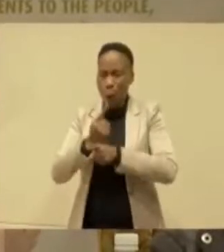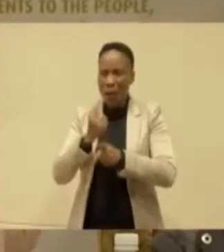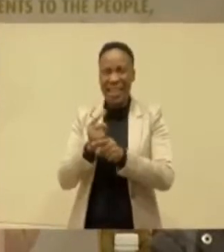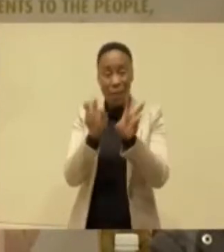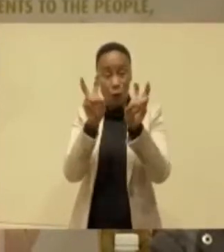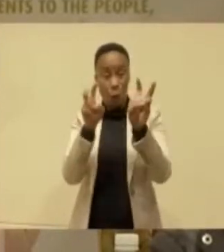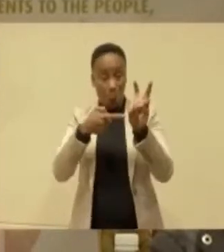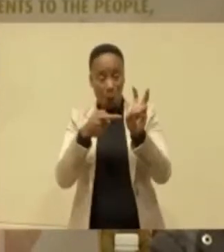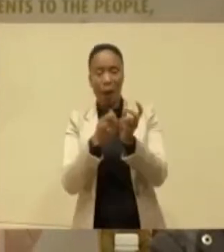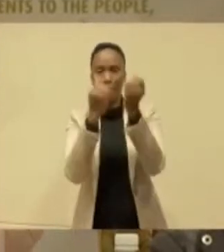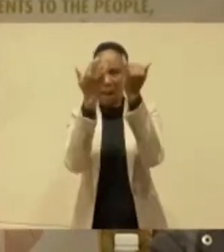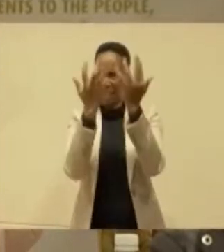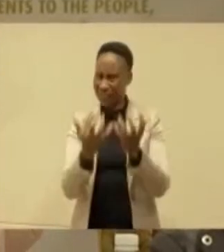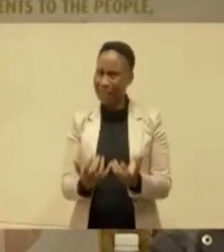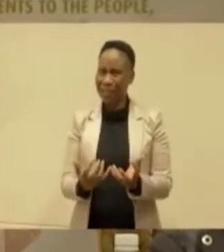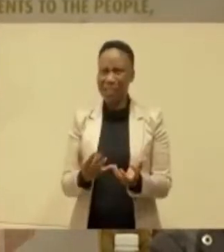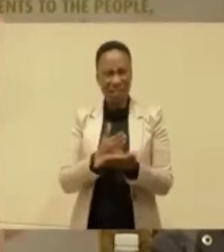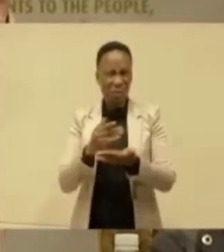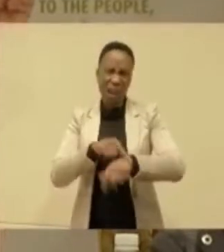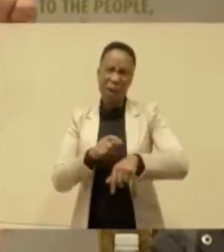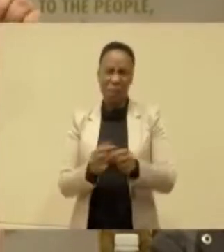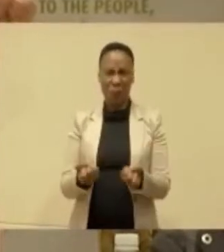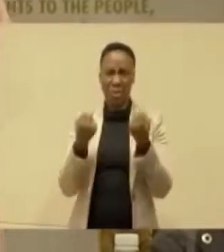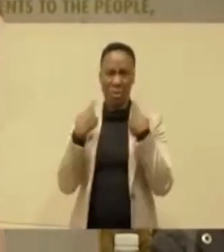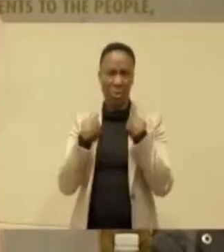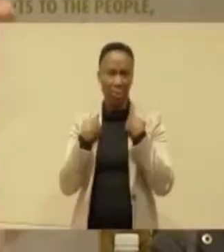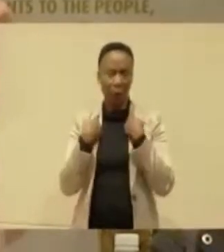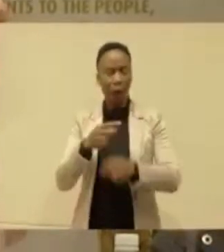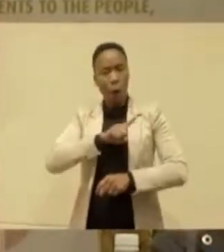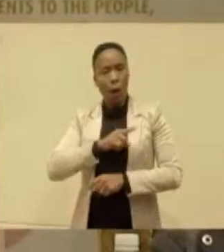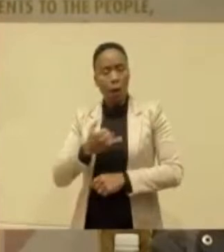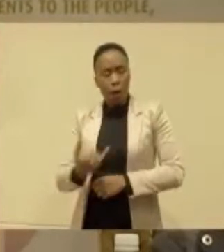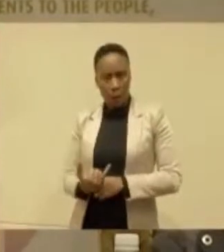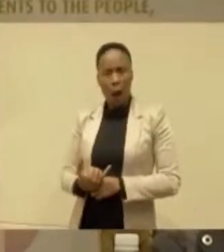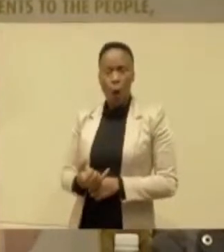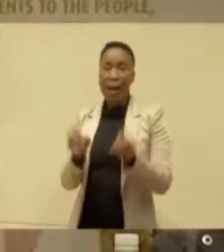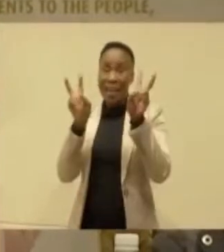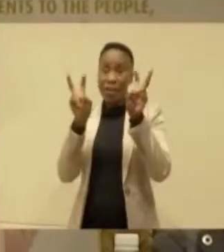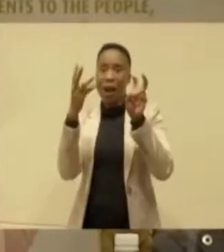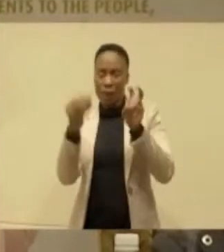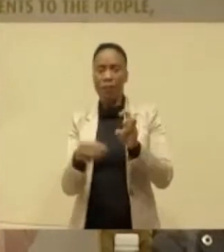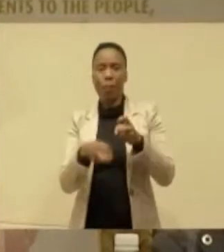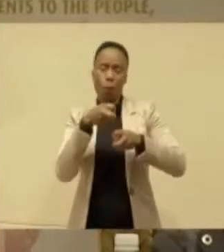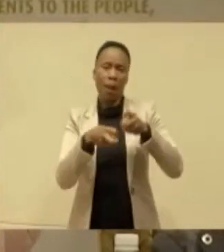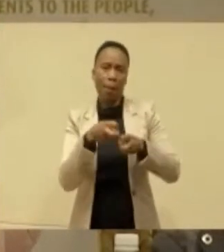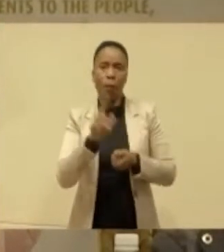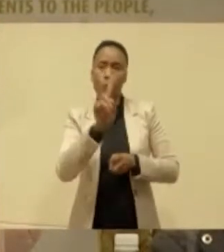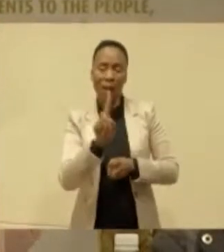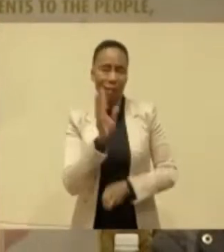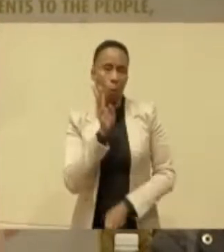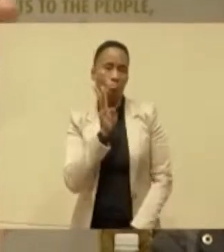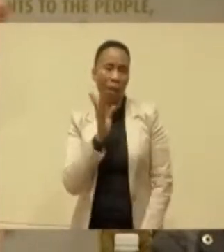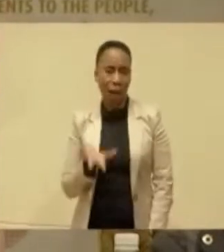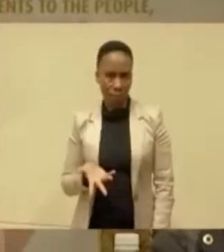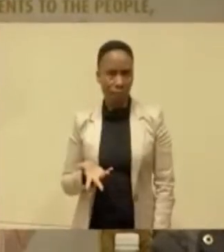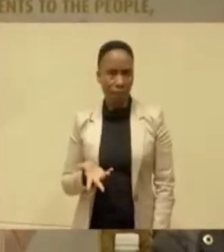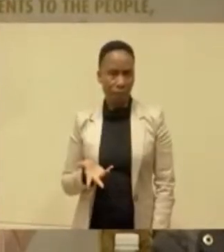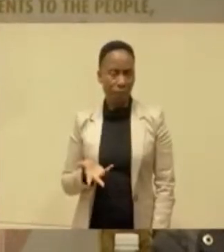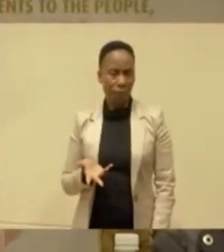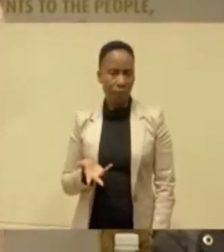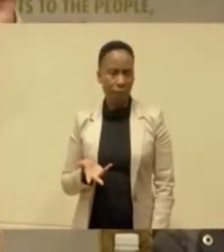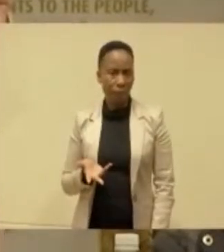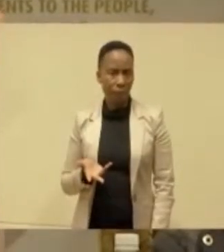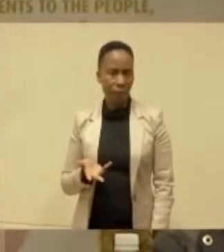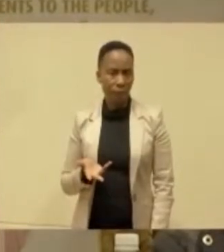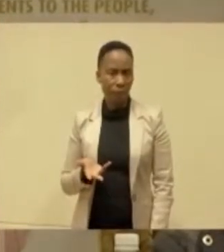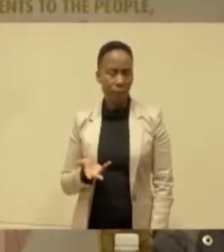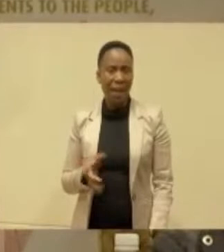misunderstood because now we are experiencing an issue of water who is the ones